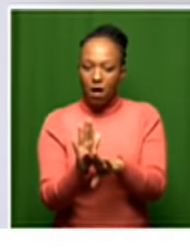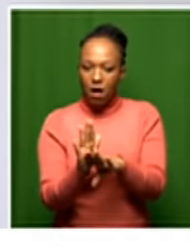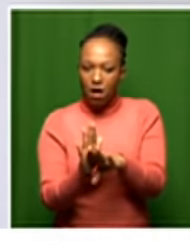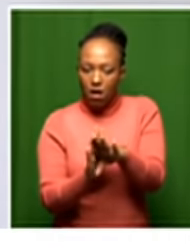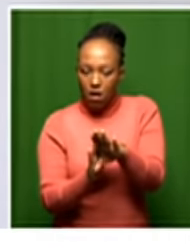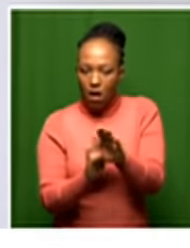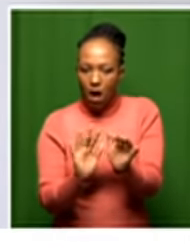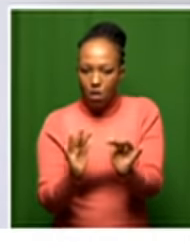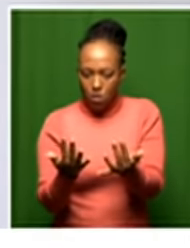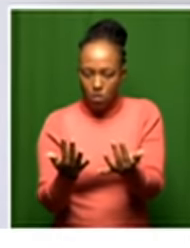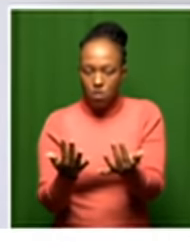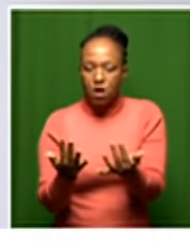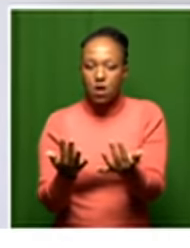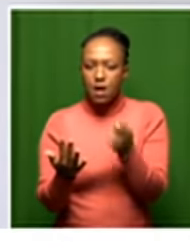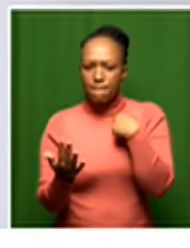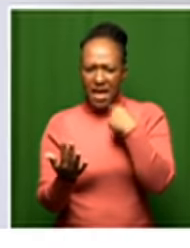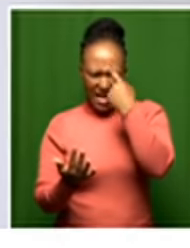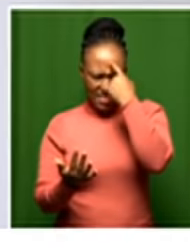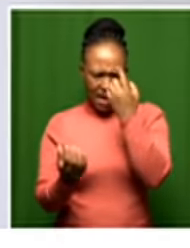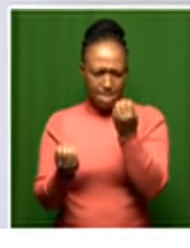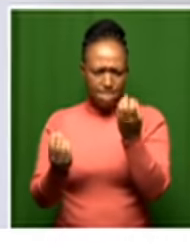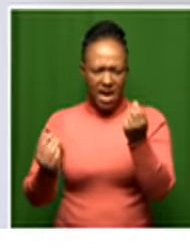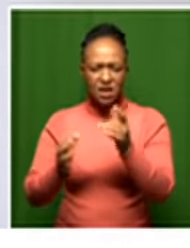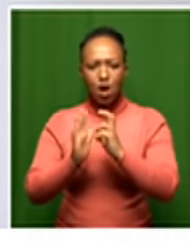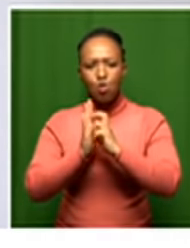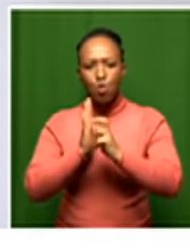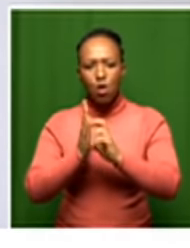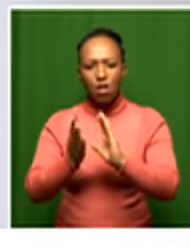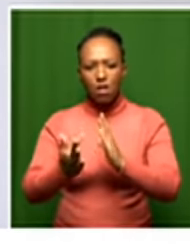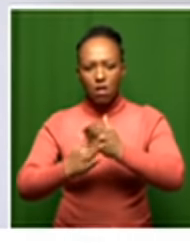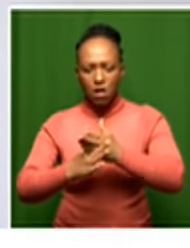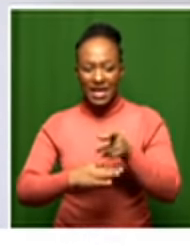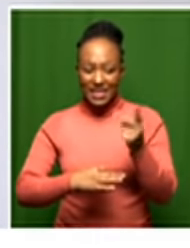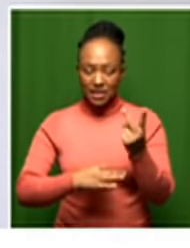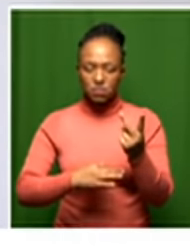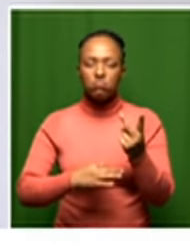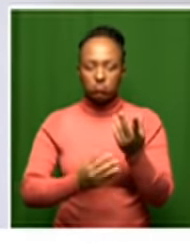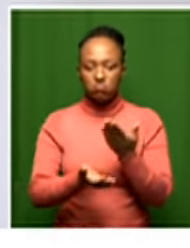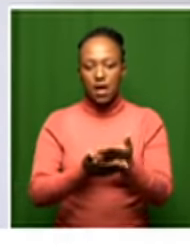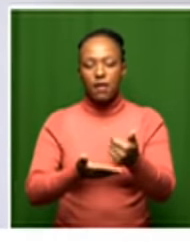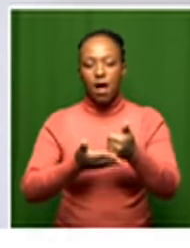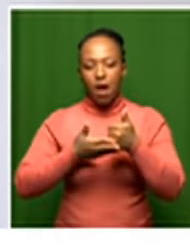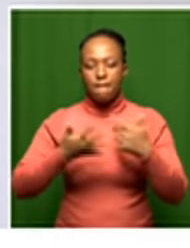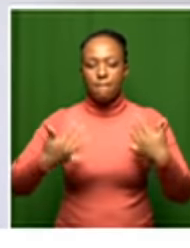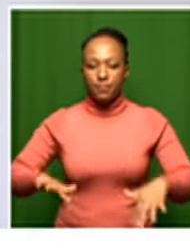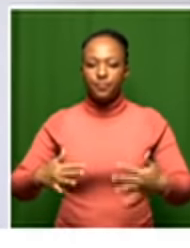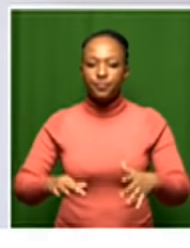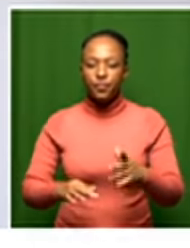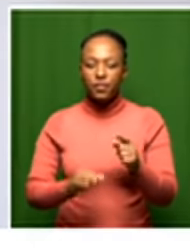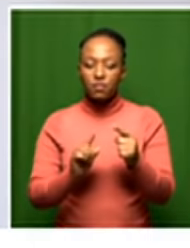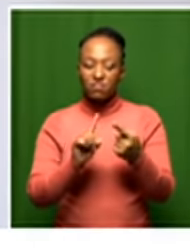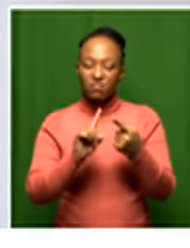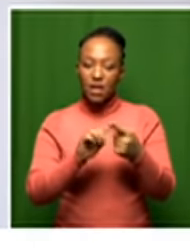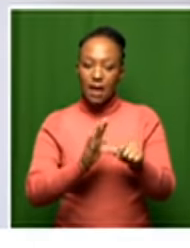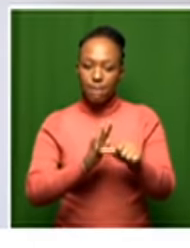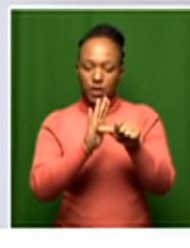think a lot of the interventions and measures now would certainly go a long way. The most important one is probably